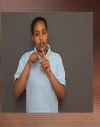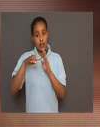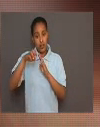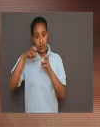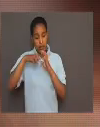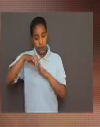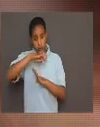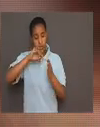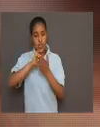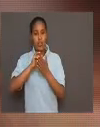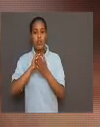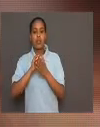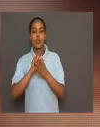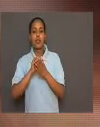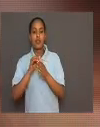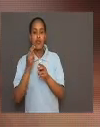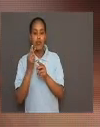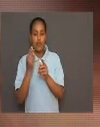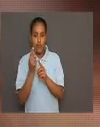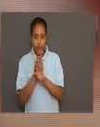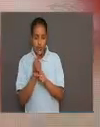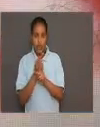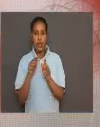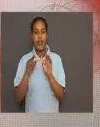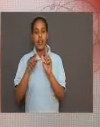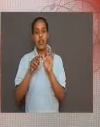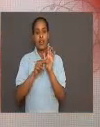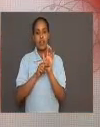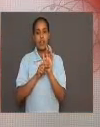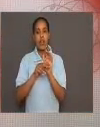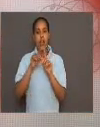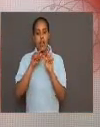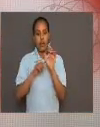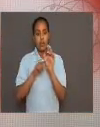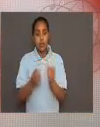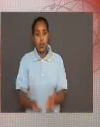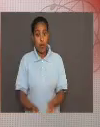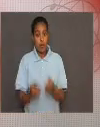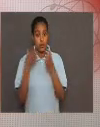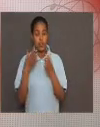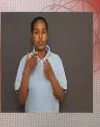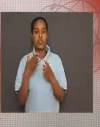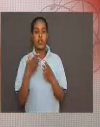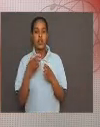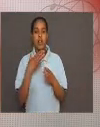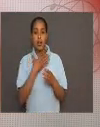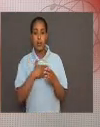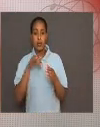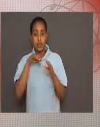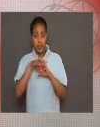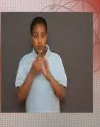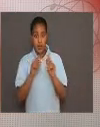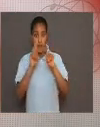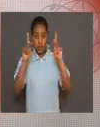thus form negative ions. While the majority of elements on the periodic